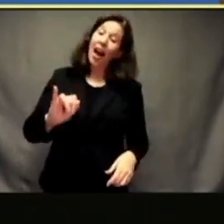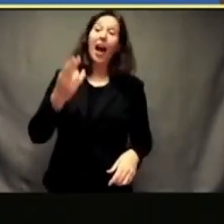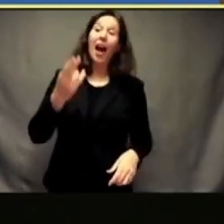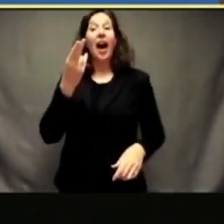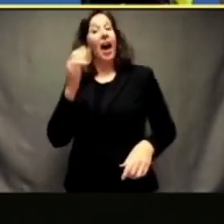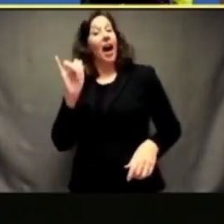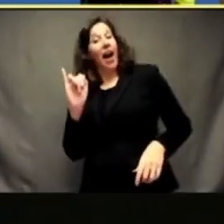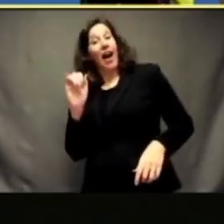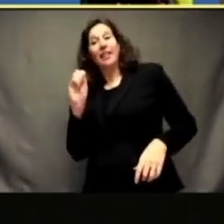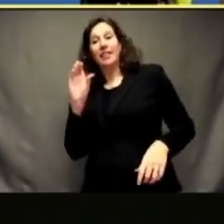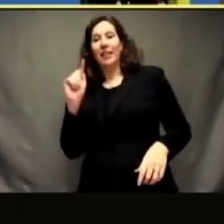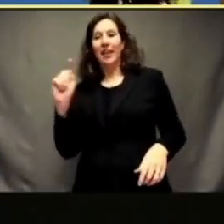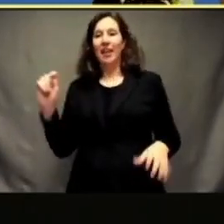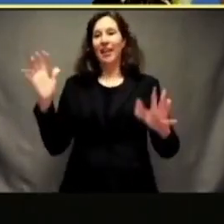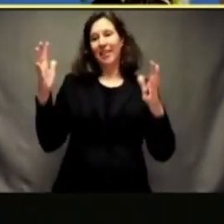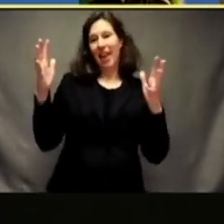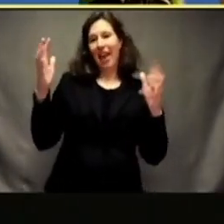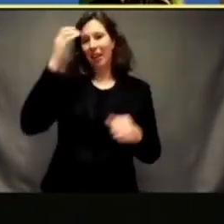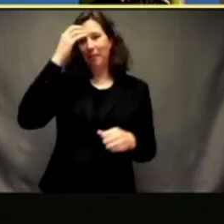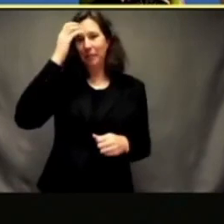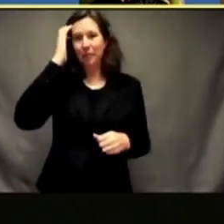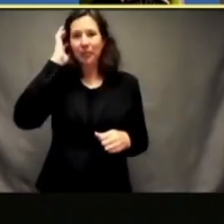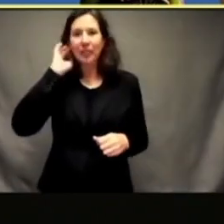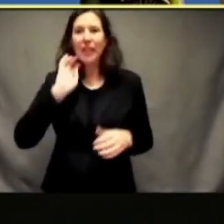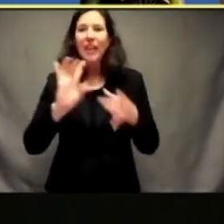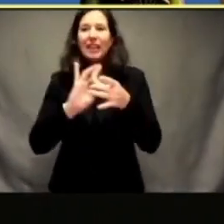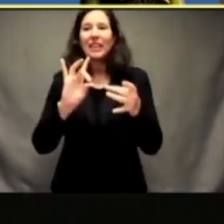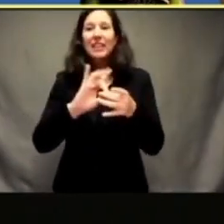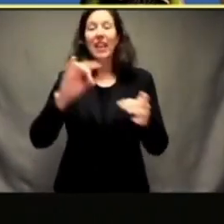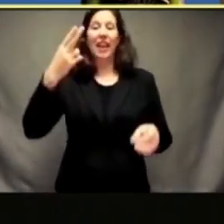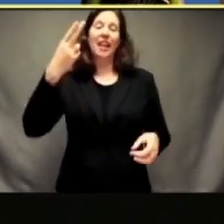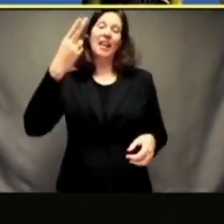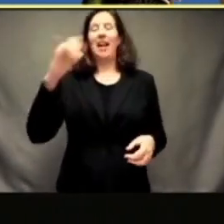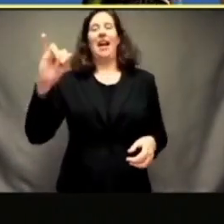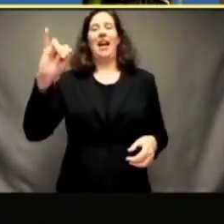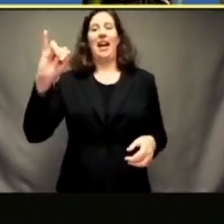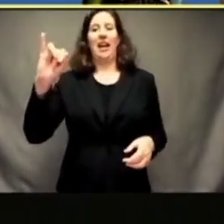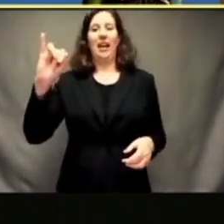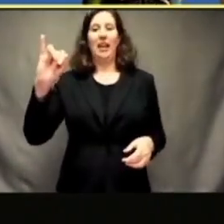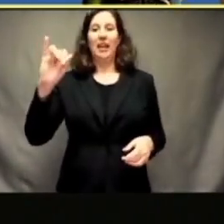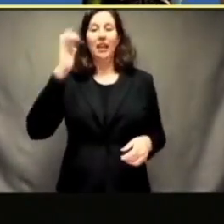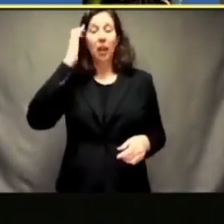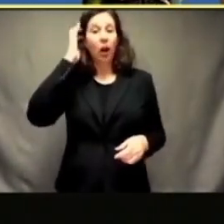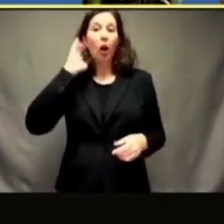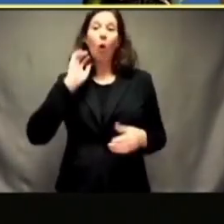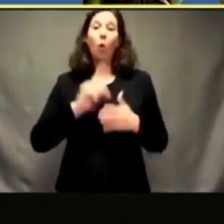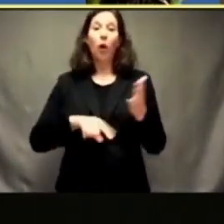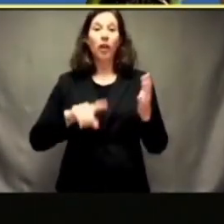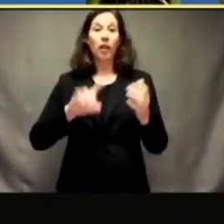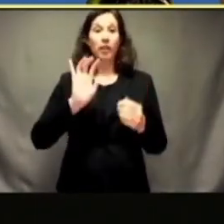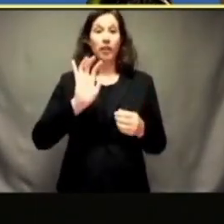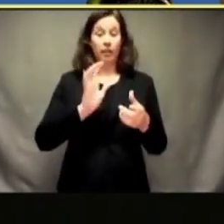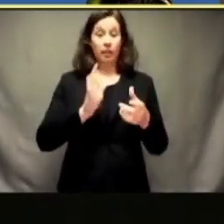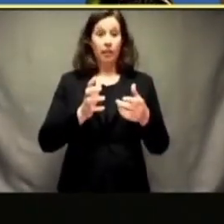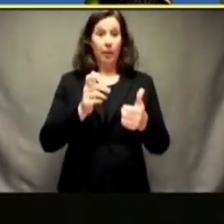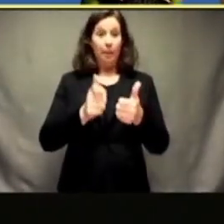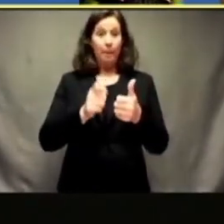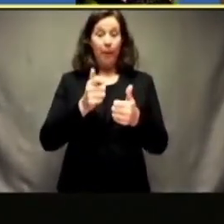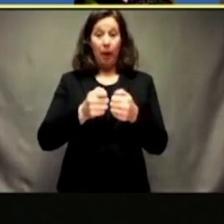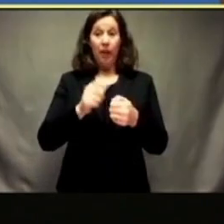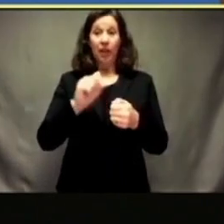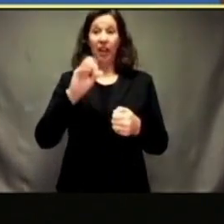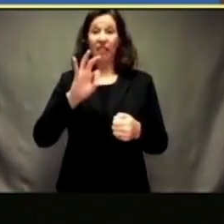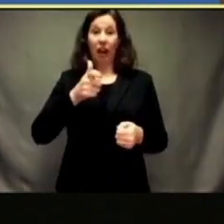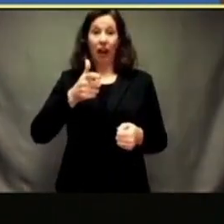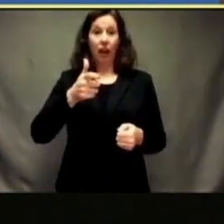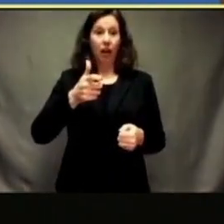Scratch. Yay! It's saying hi. And what does the button do? Well, if I click on